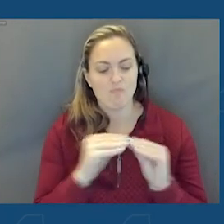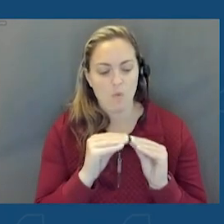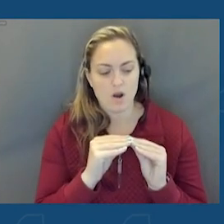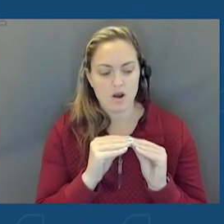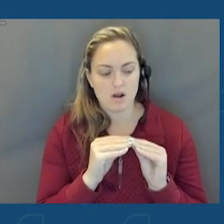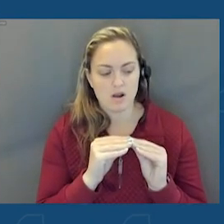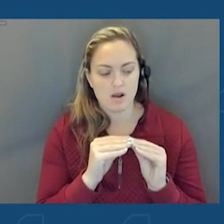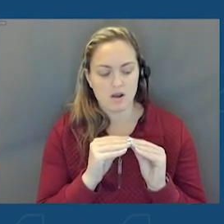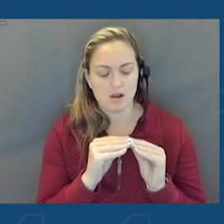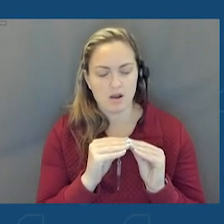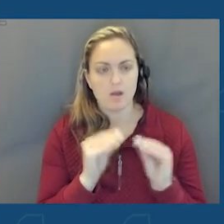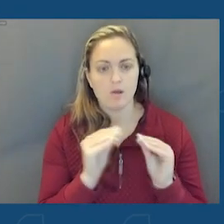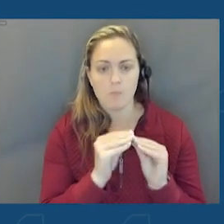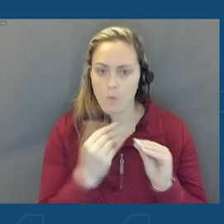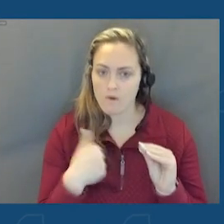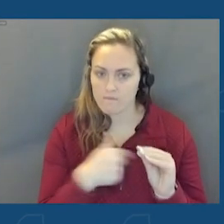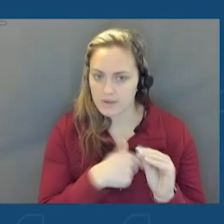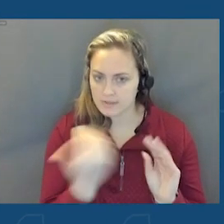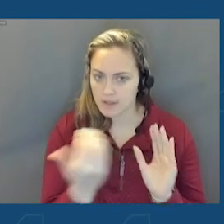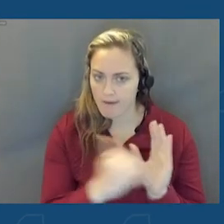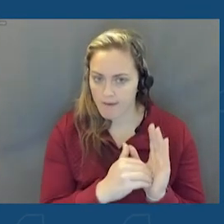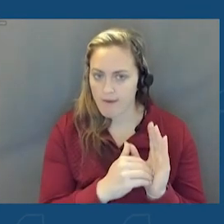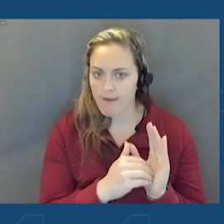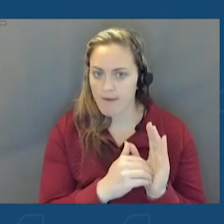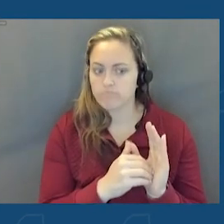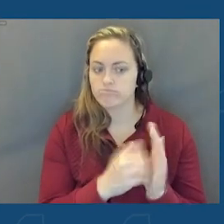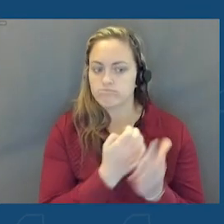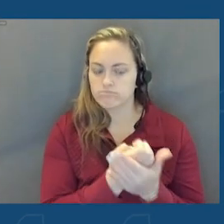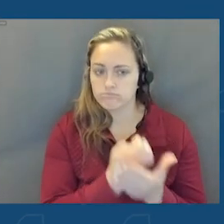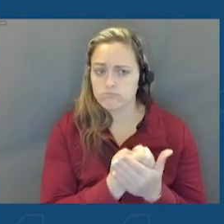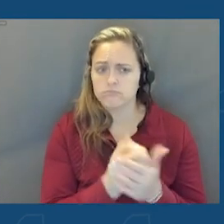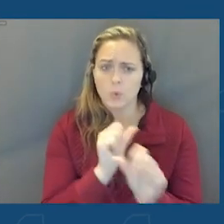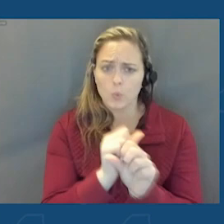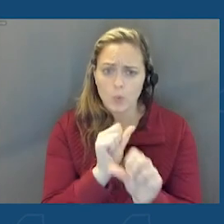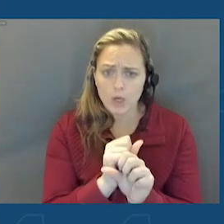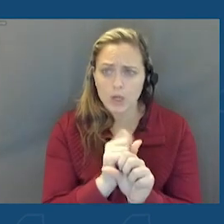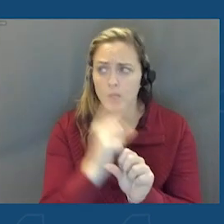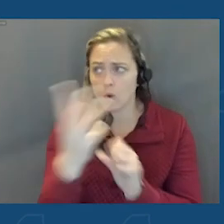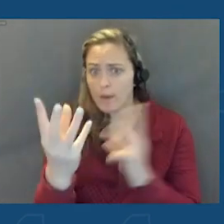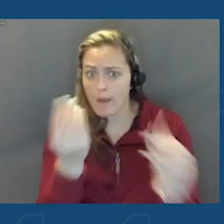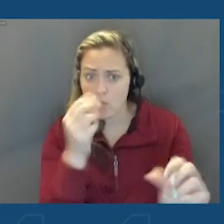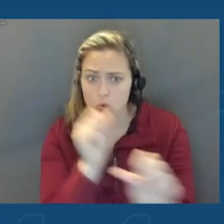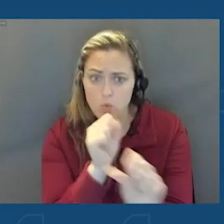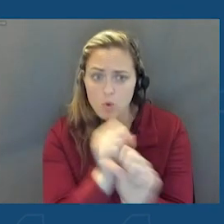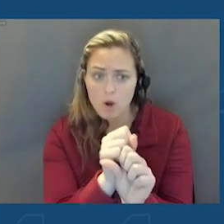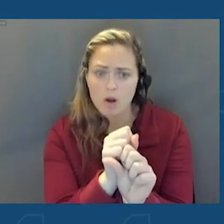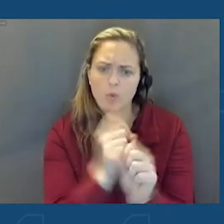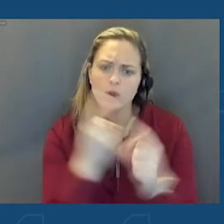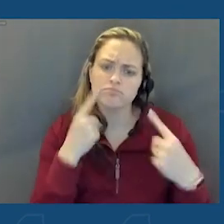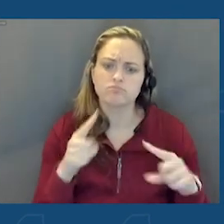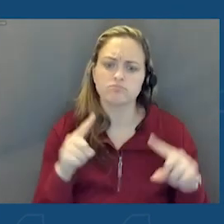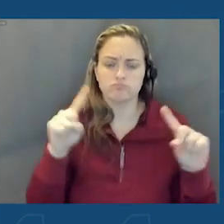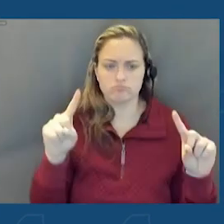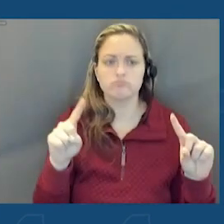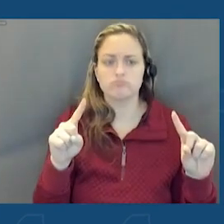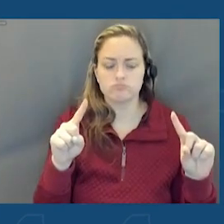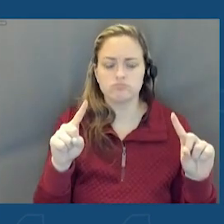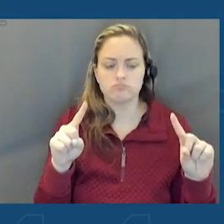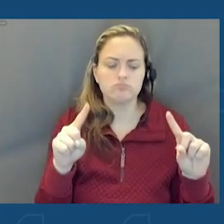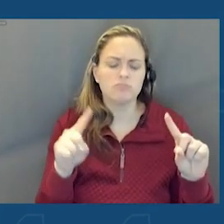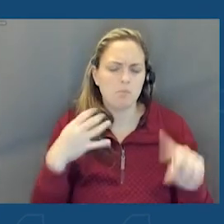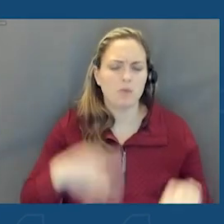are more of us, again, in this economy who are working and going out there, we all prosper and we all benefit. And that leads me to